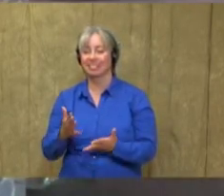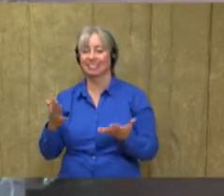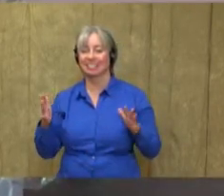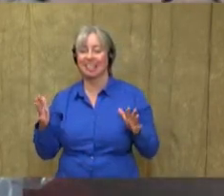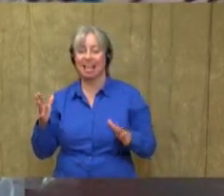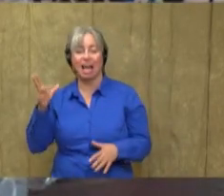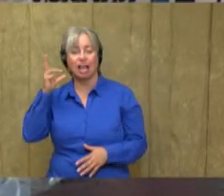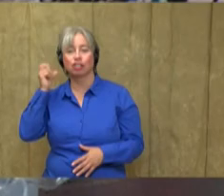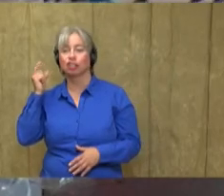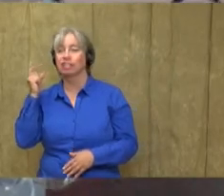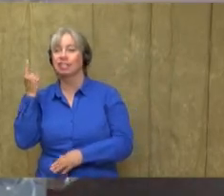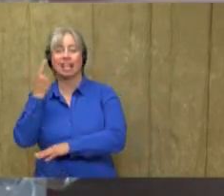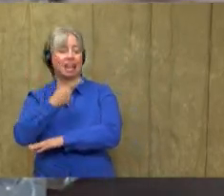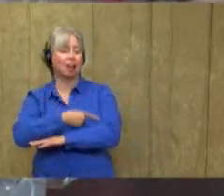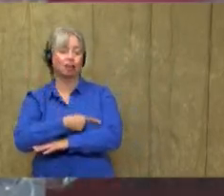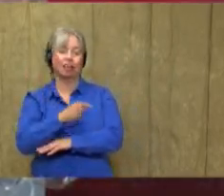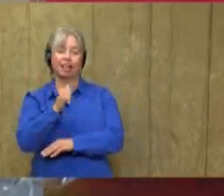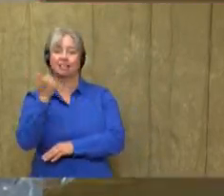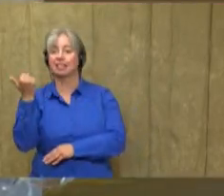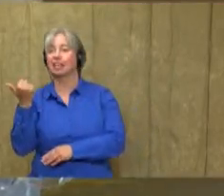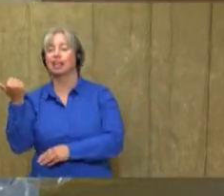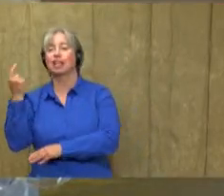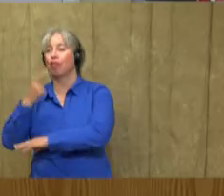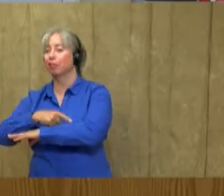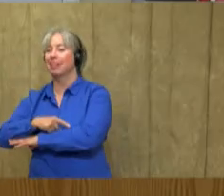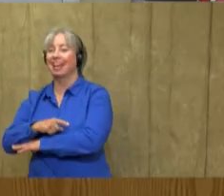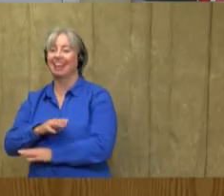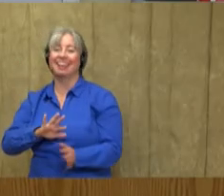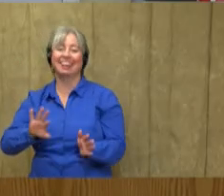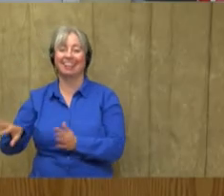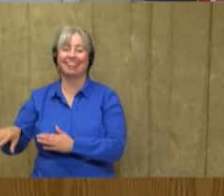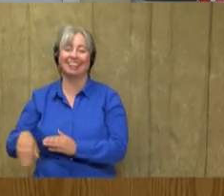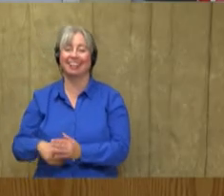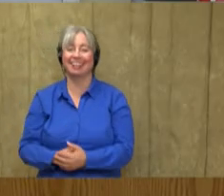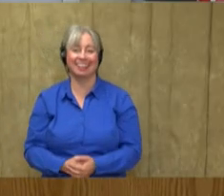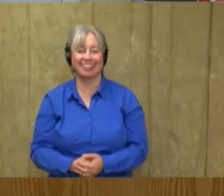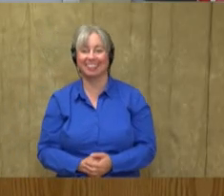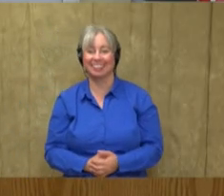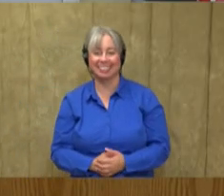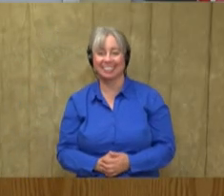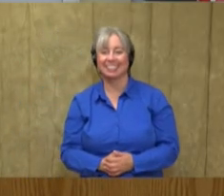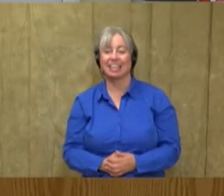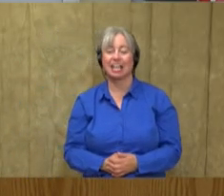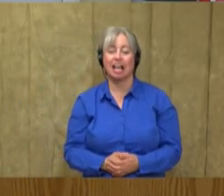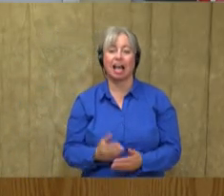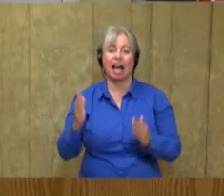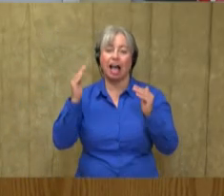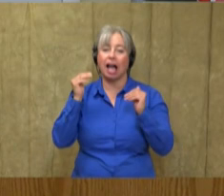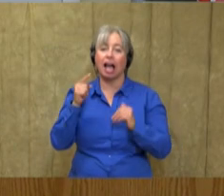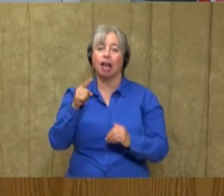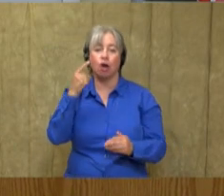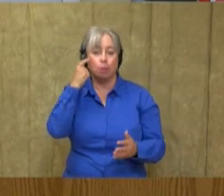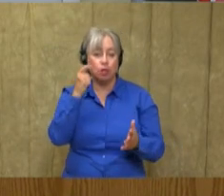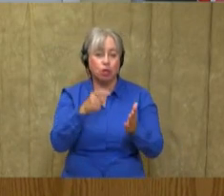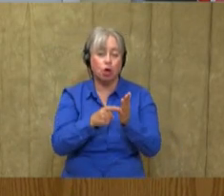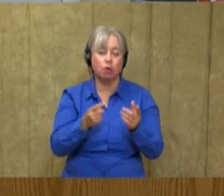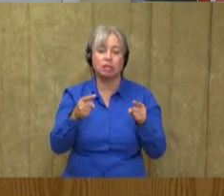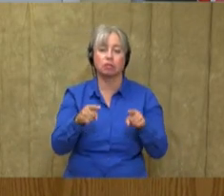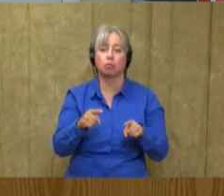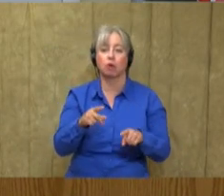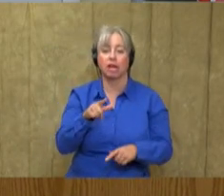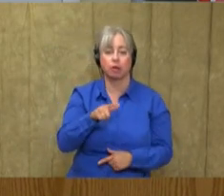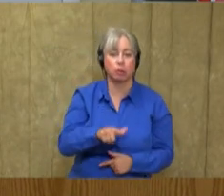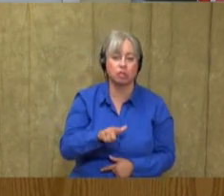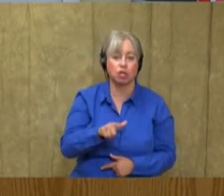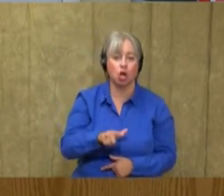could listen to that all day, but that's for another episode. All right, so I hope you noticed that when the sound got very deep, there